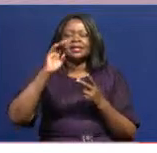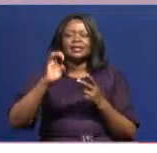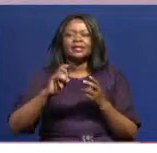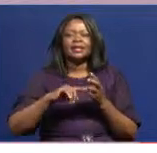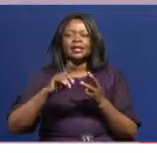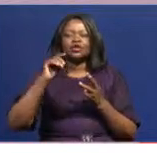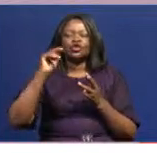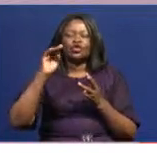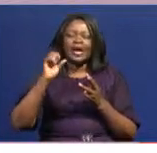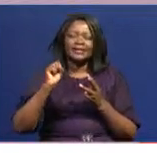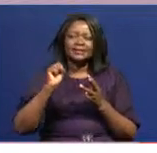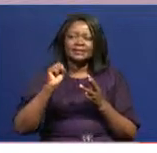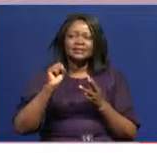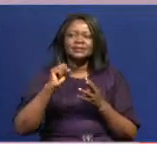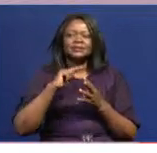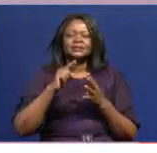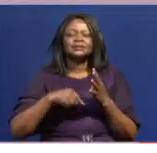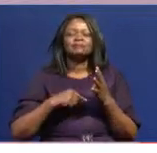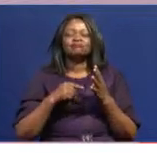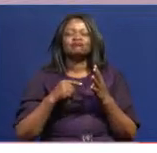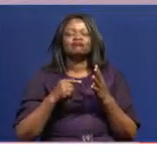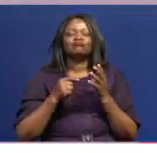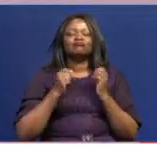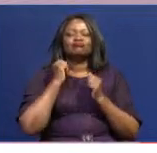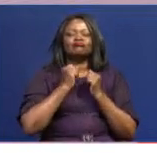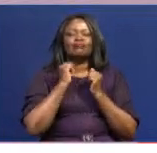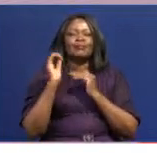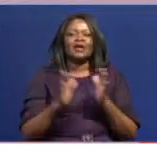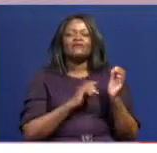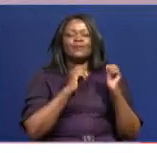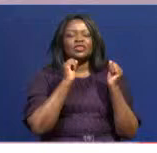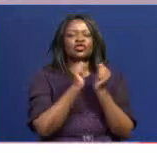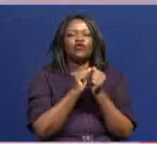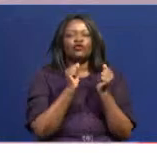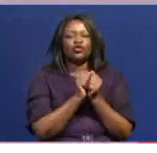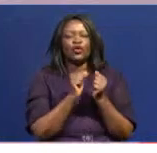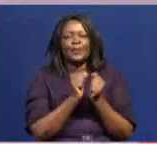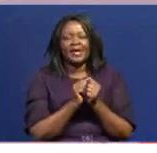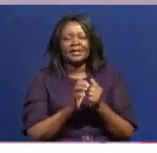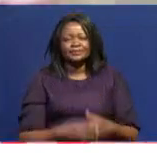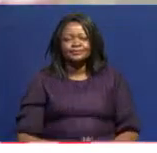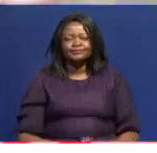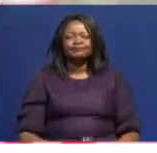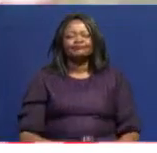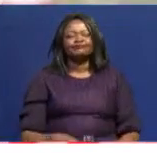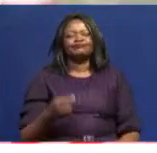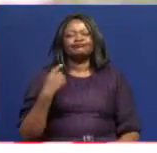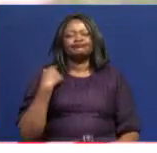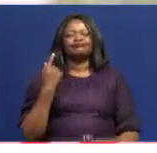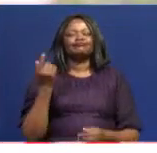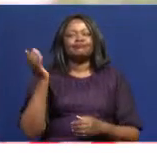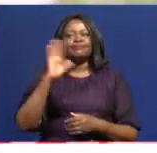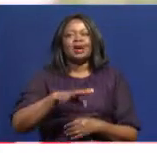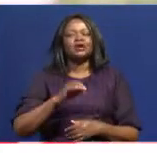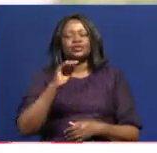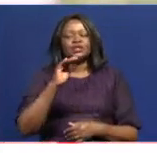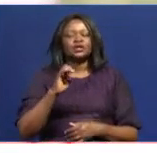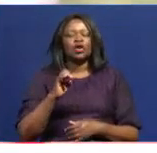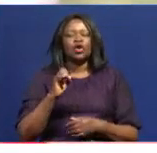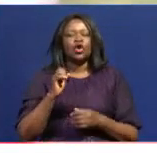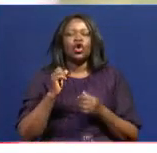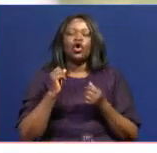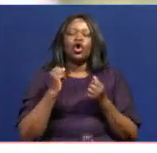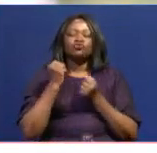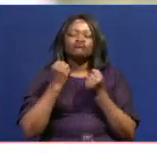Dorcas Tuitoek. In the race scheduled for October the 13th, Chepngetich returns to the Chicago Marathon